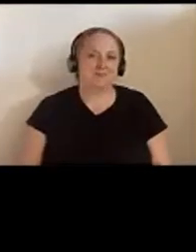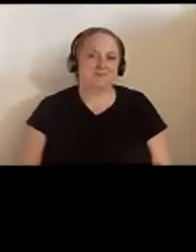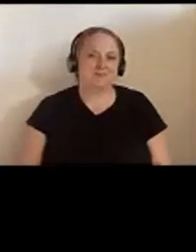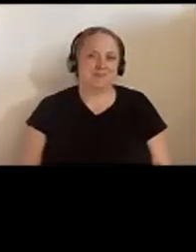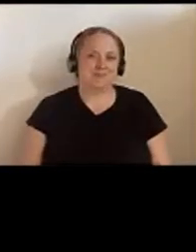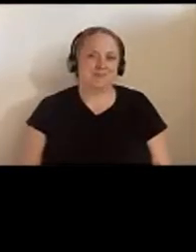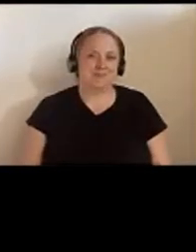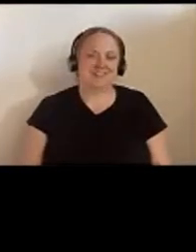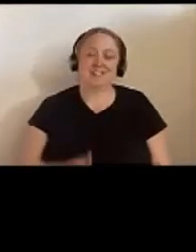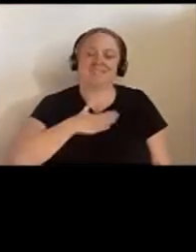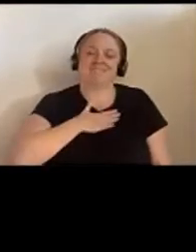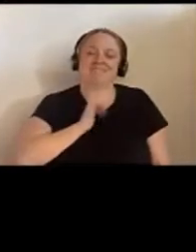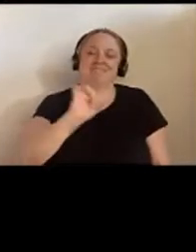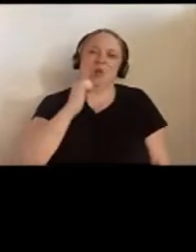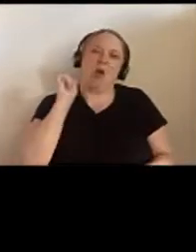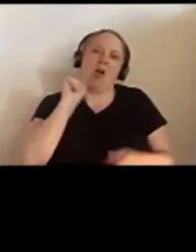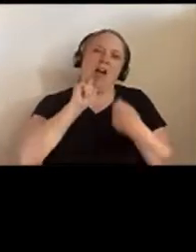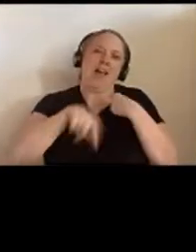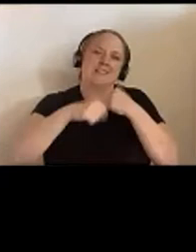with your answer there.